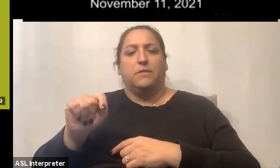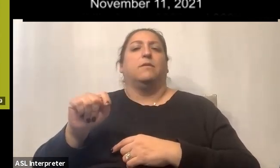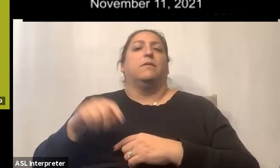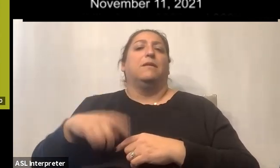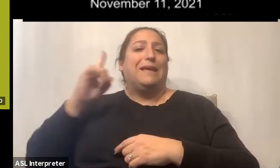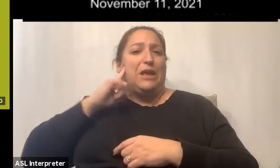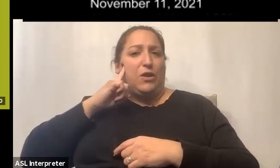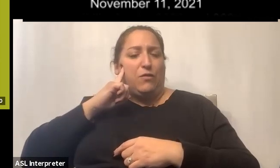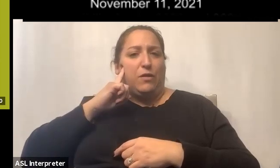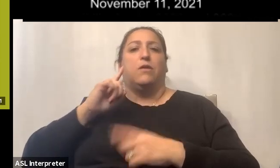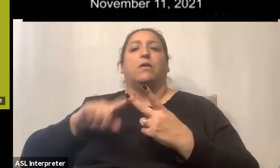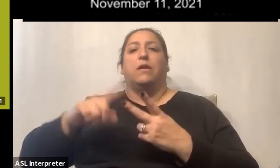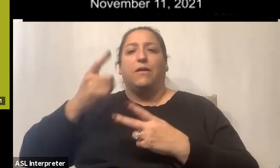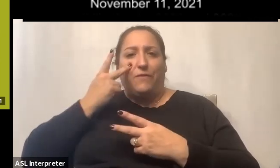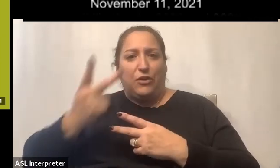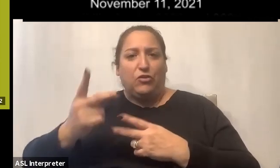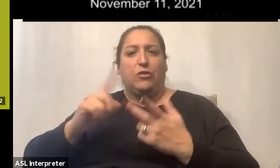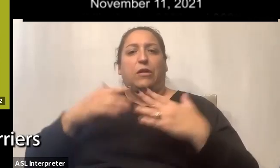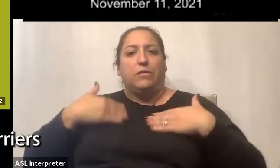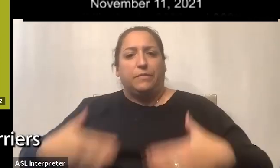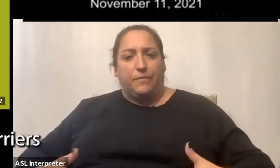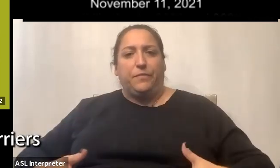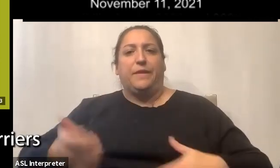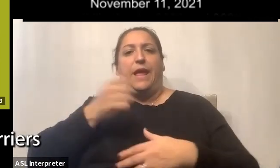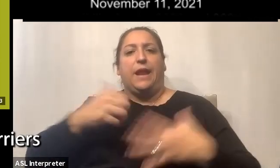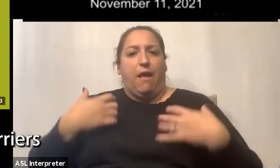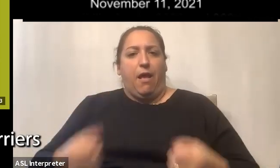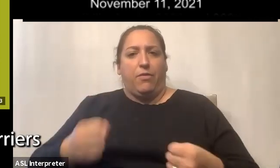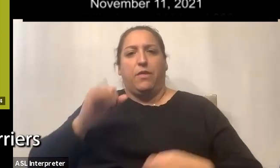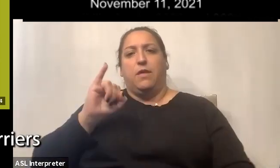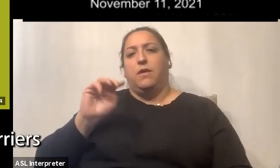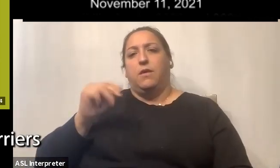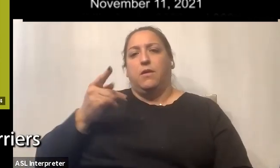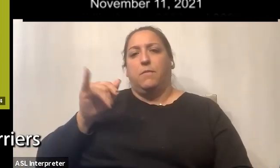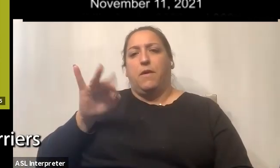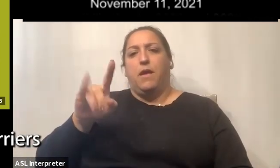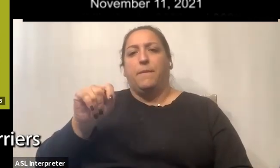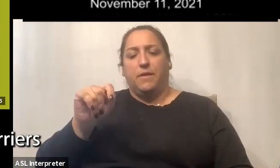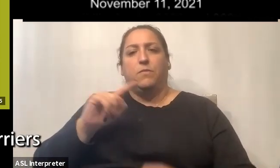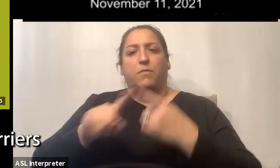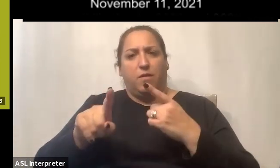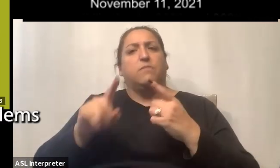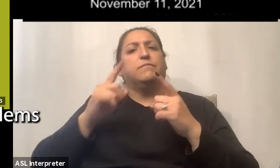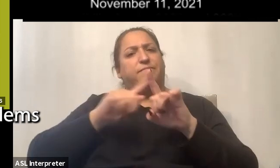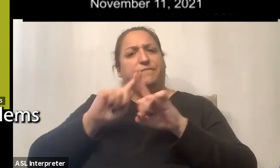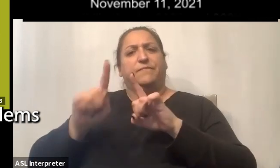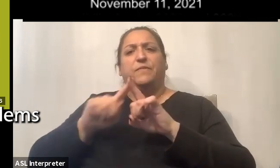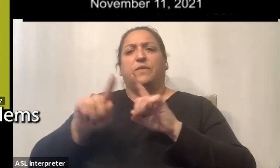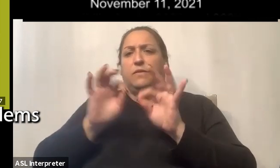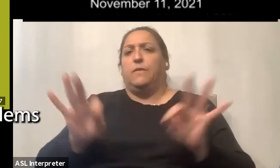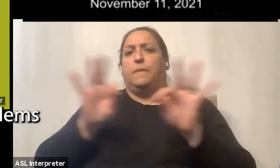impairment, orthopedic impairments, or other health impairments. So there are several significant barriers